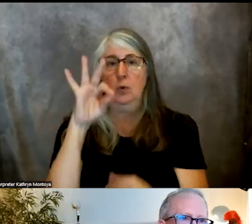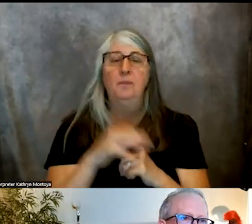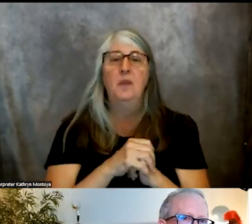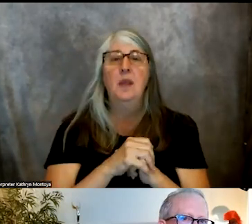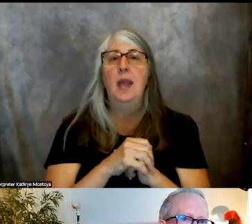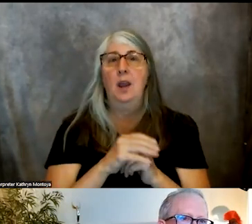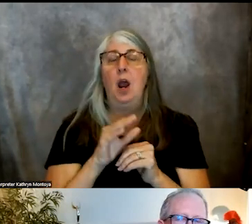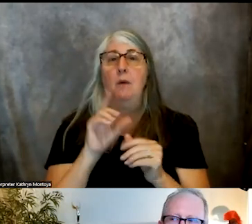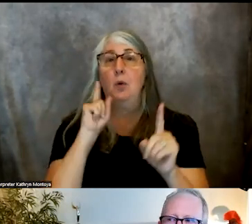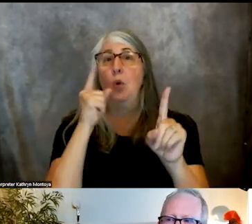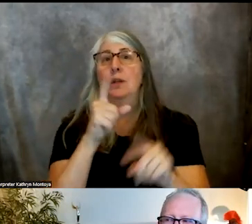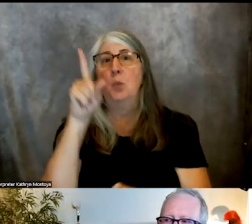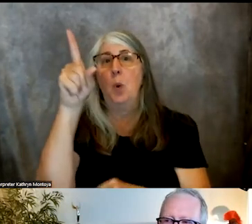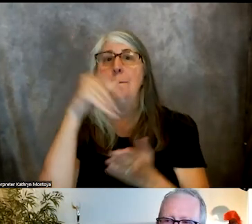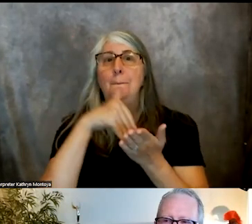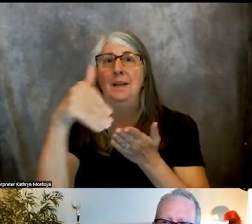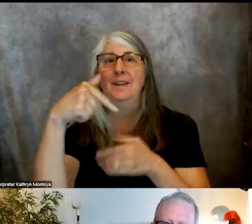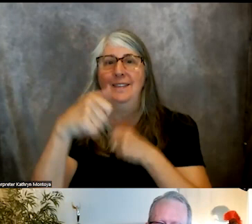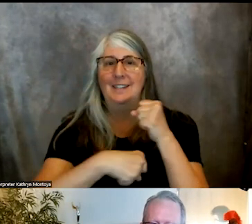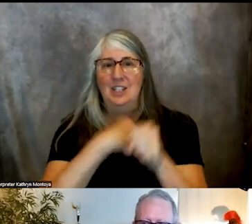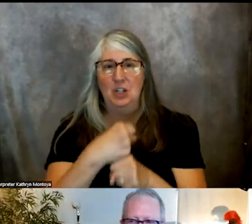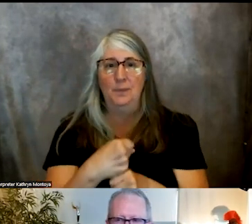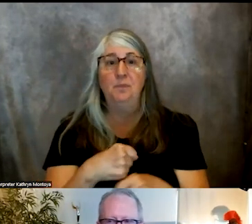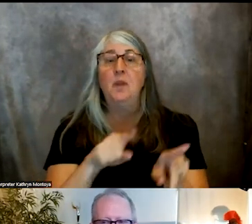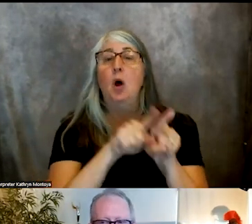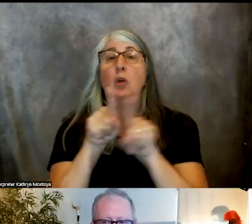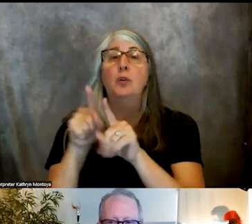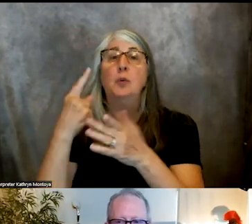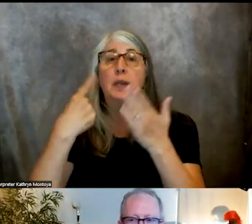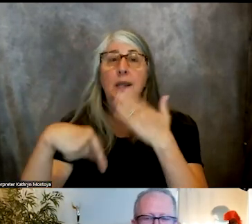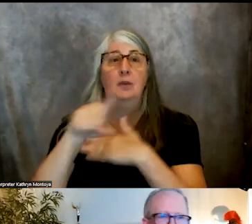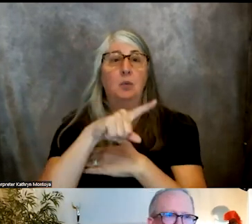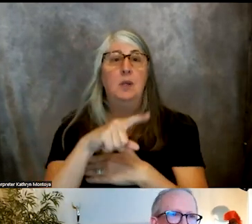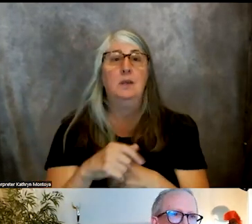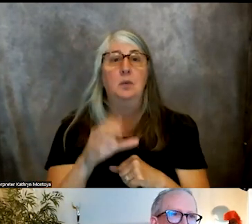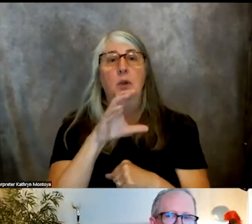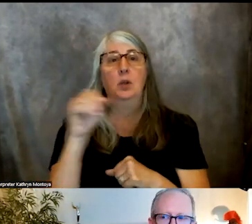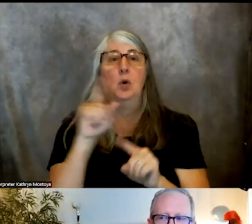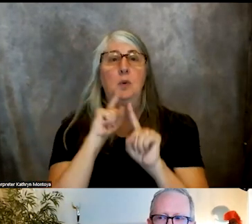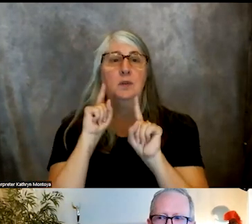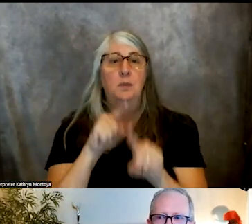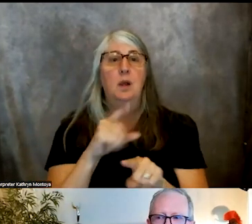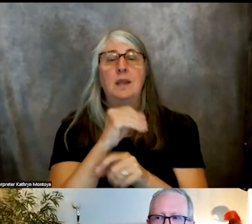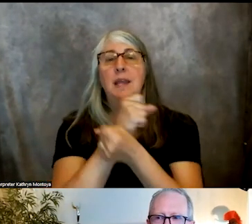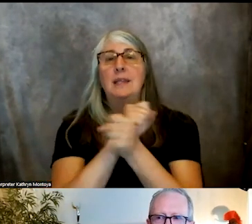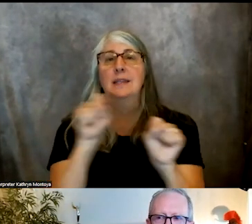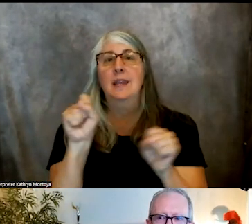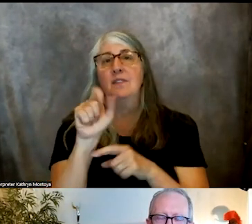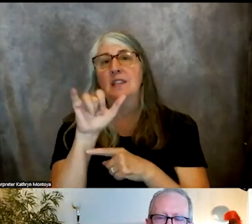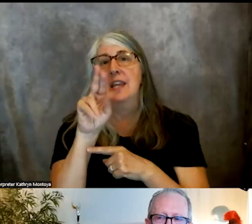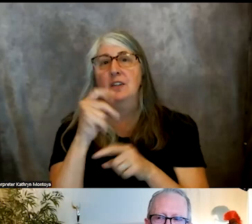this year. So also join us next week when co-response and safe stations from